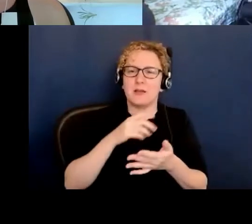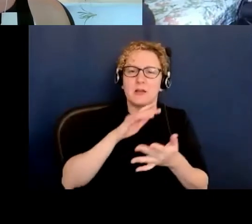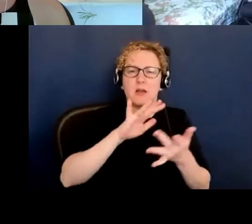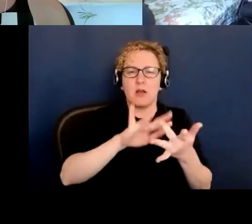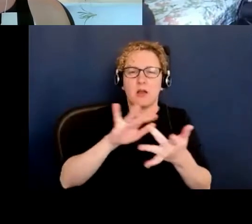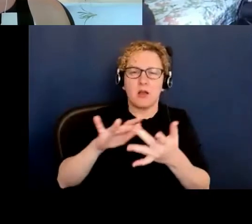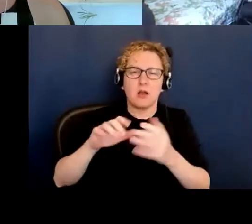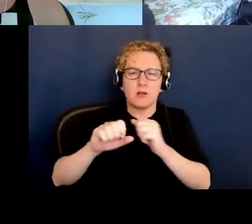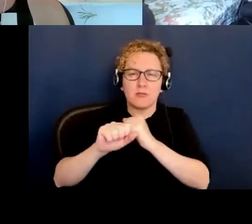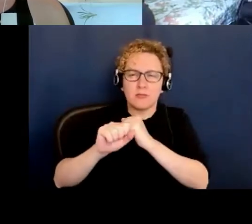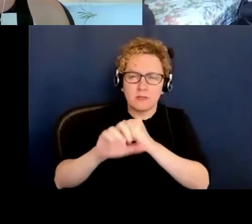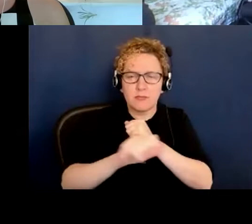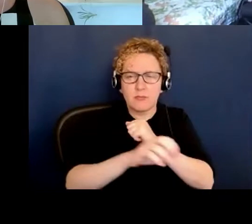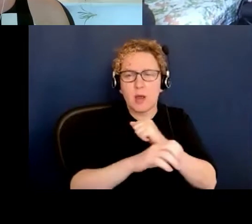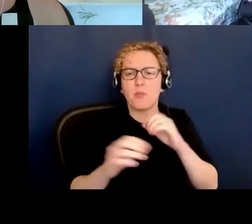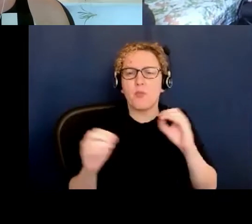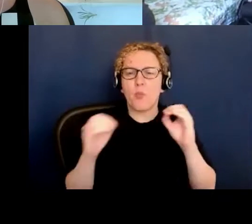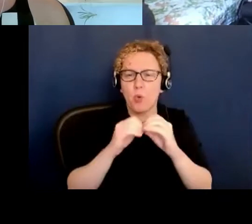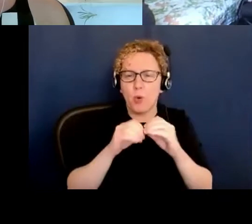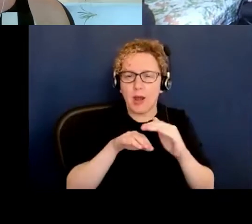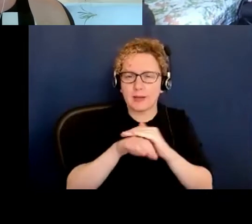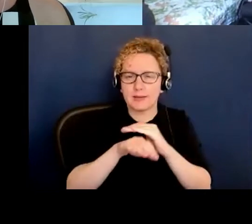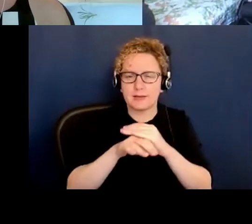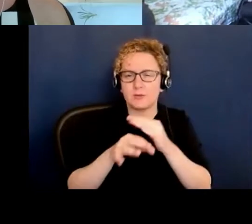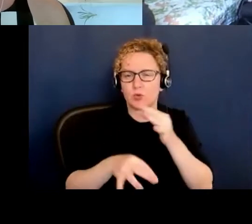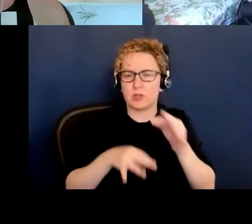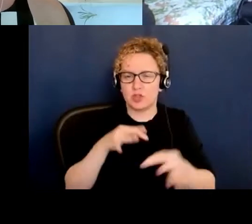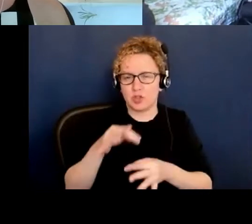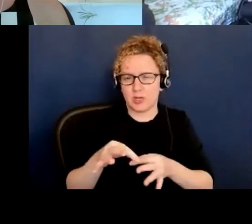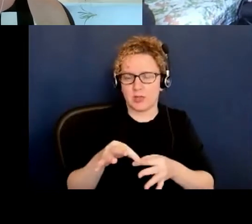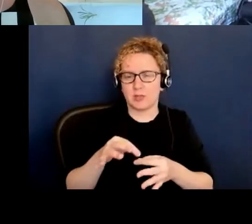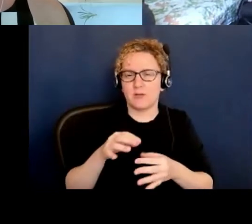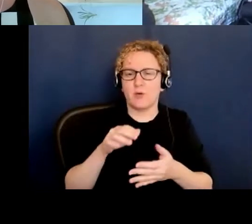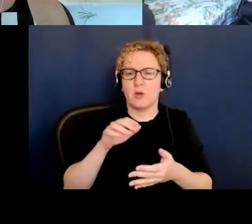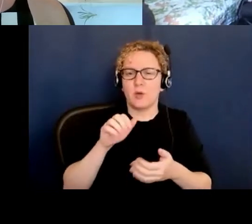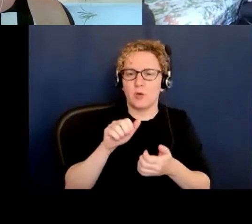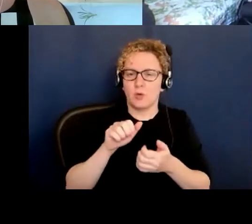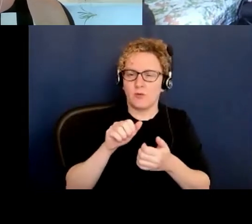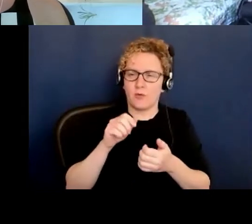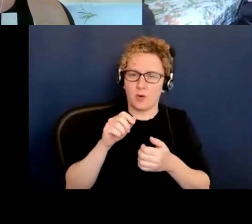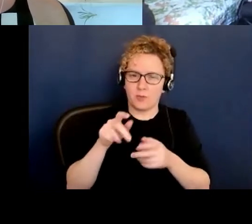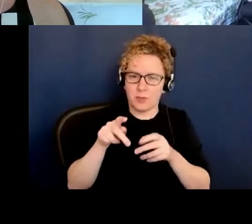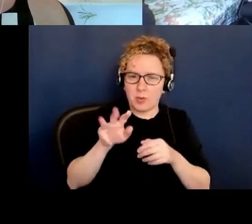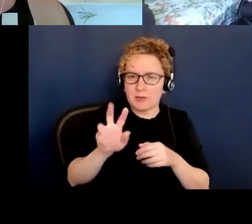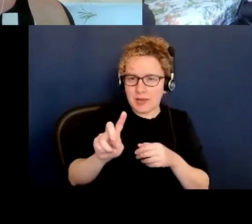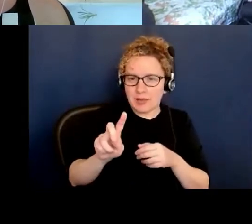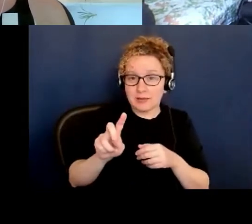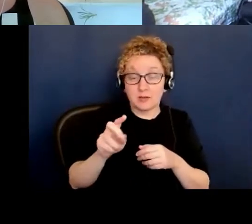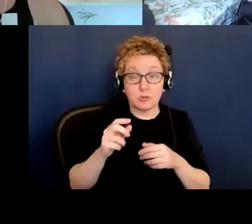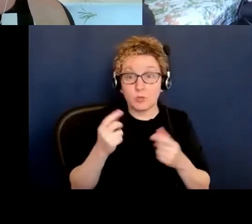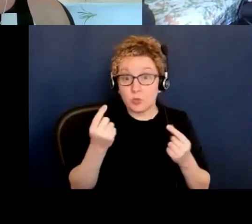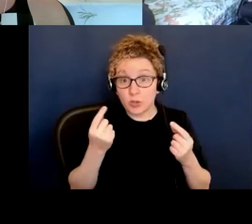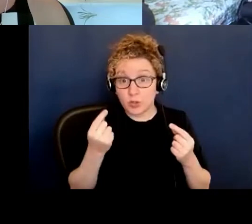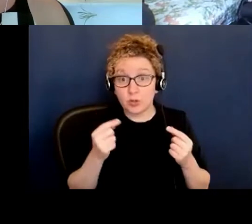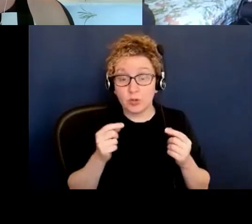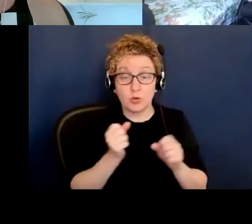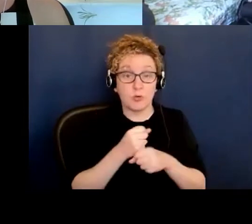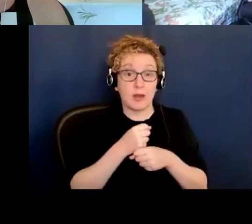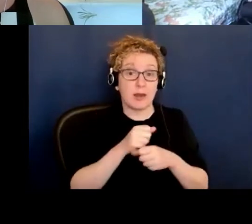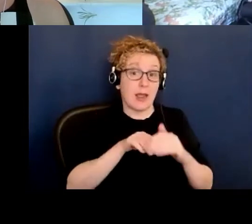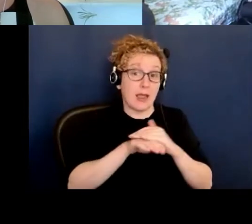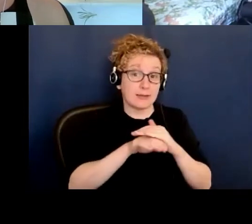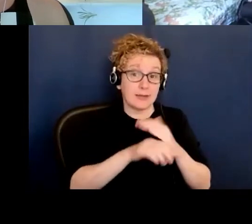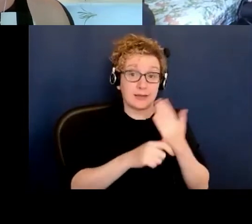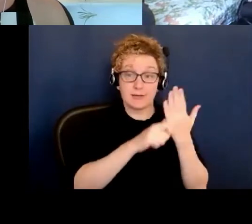to promote access to exchange for people with disabilities. And that included creating an access guide, a webinar